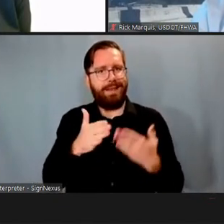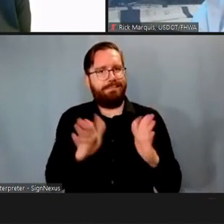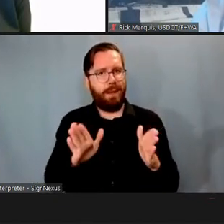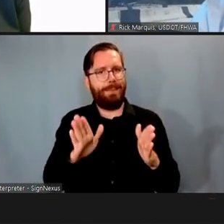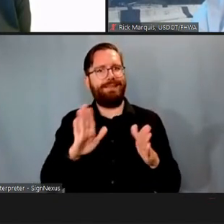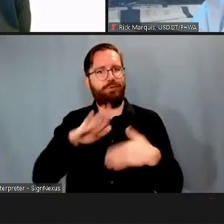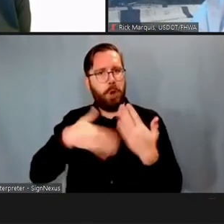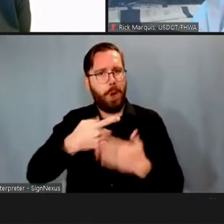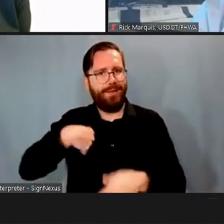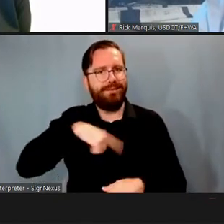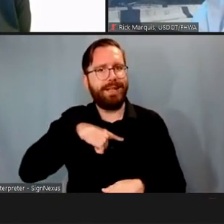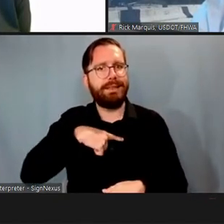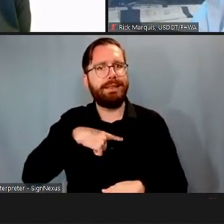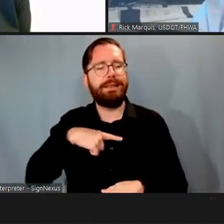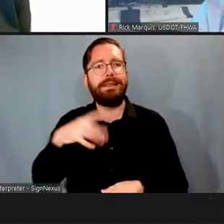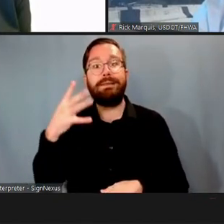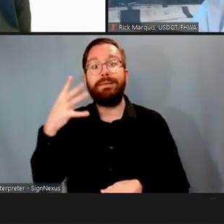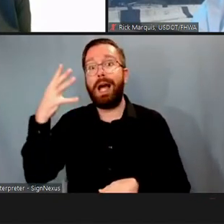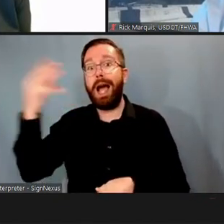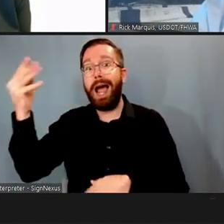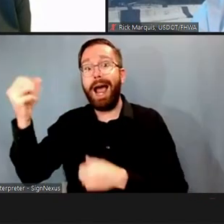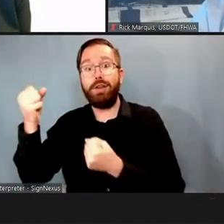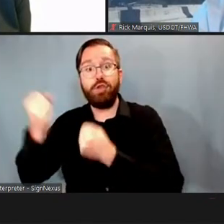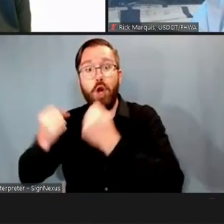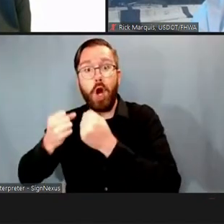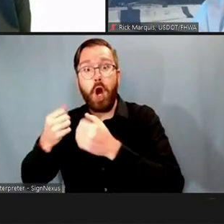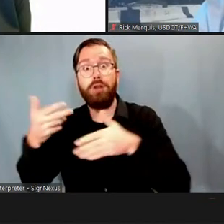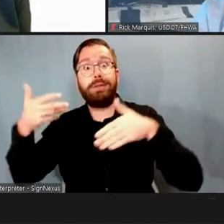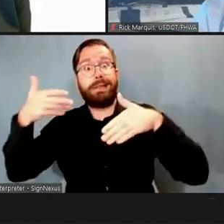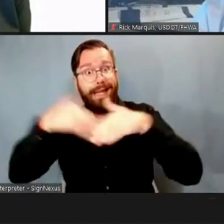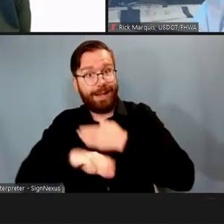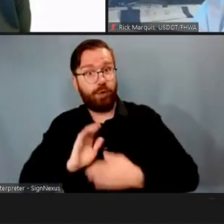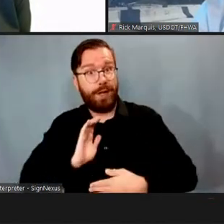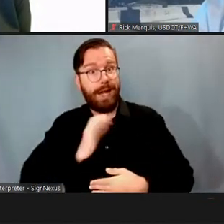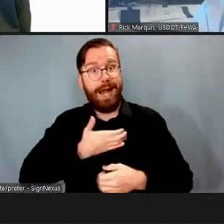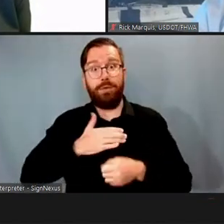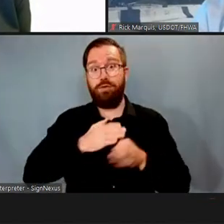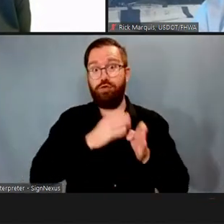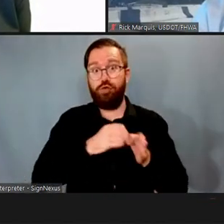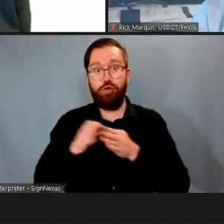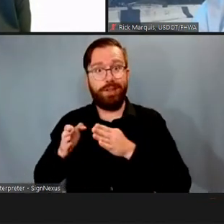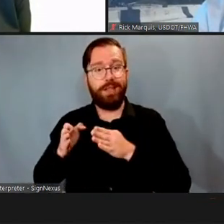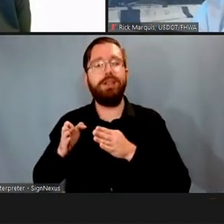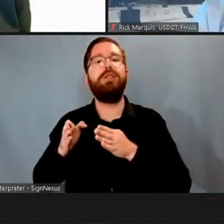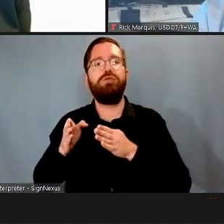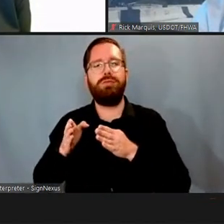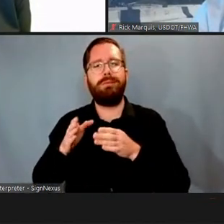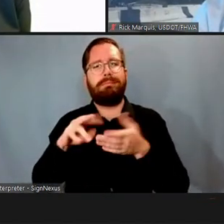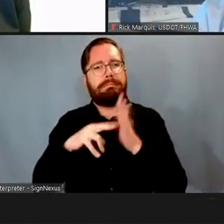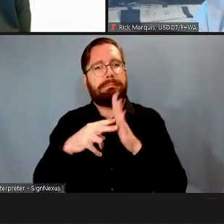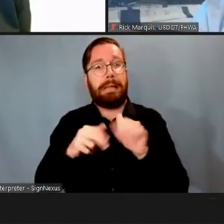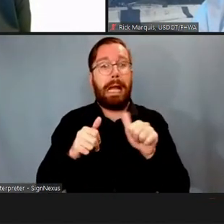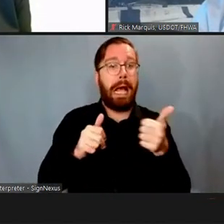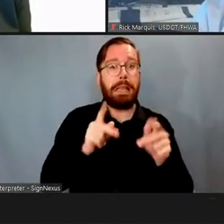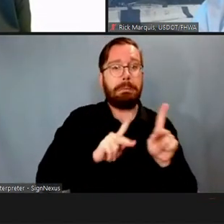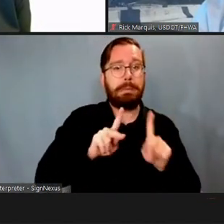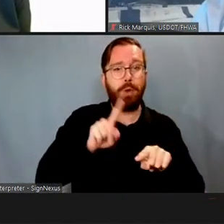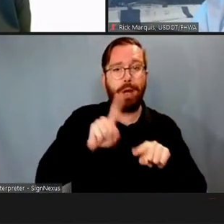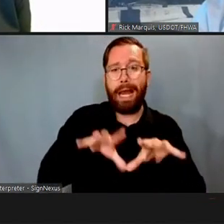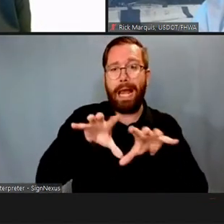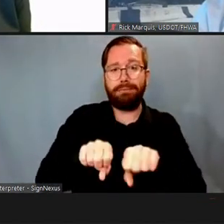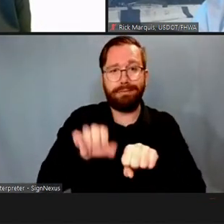streets they occupy space that other other vehicles cannot occupy other pedestrians cannot occupy